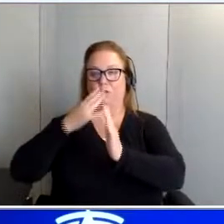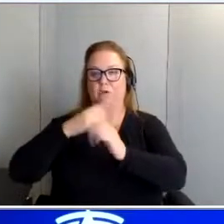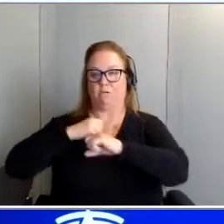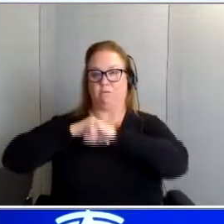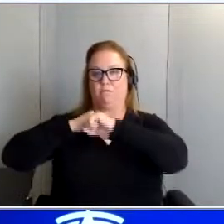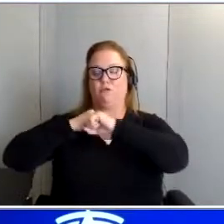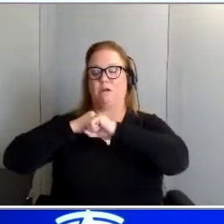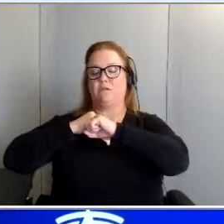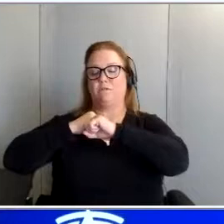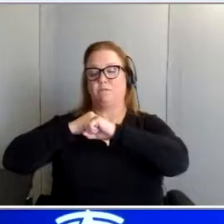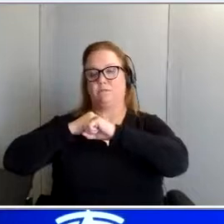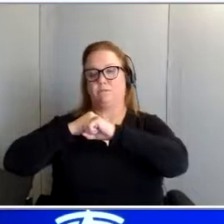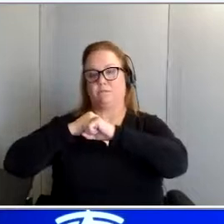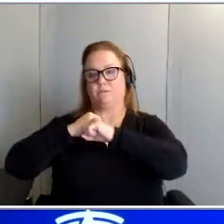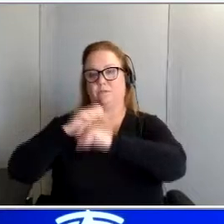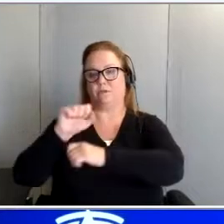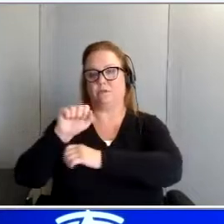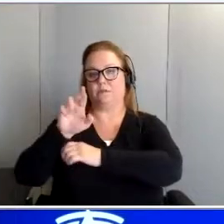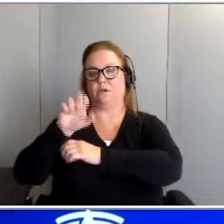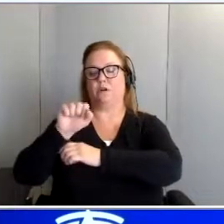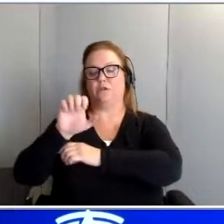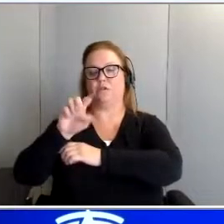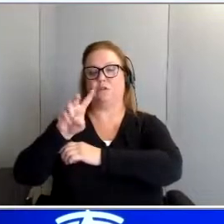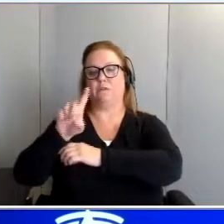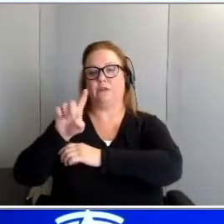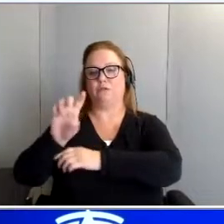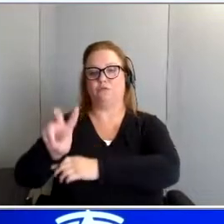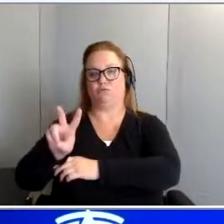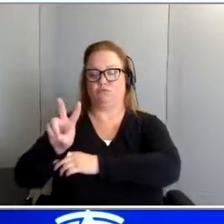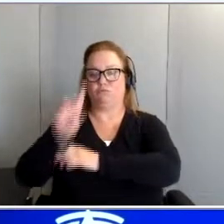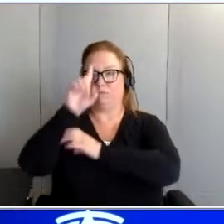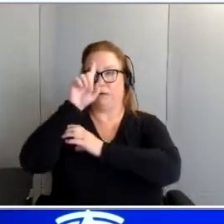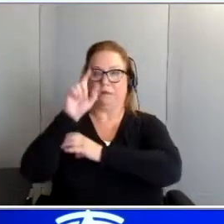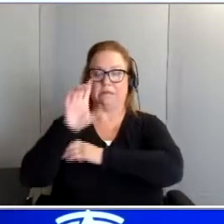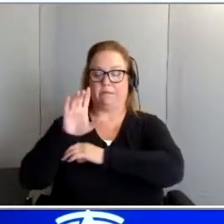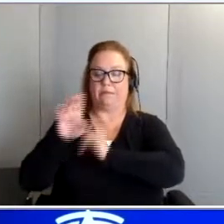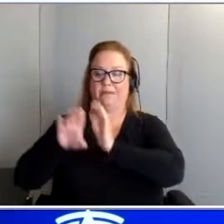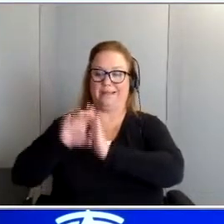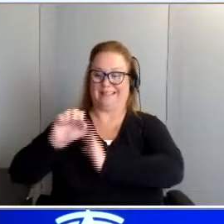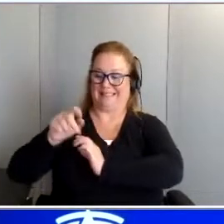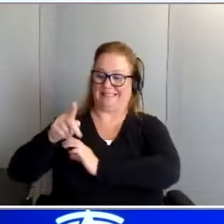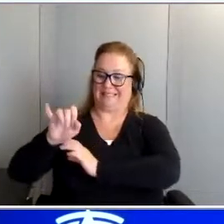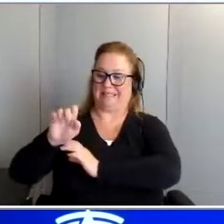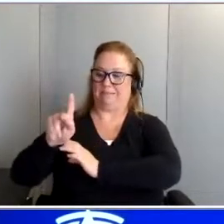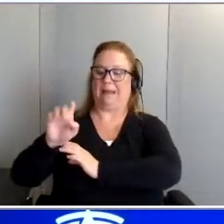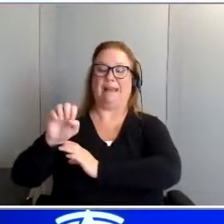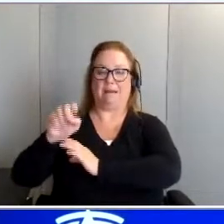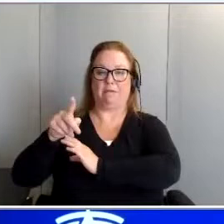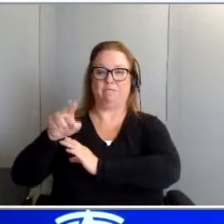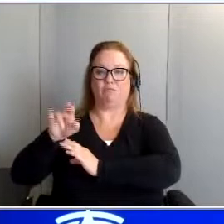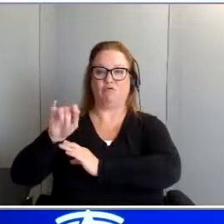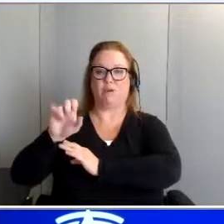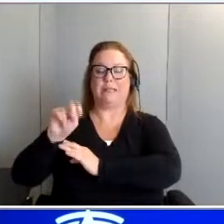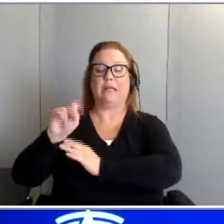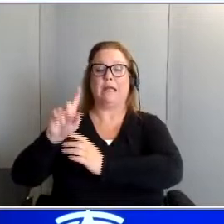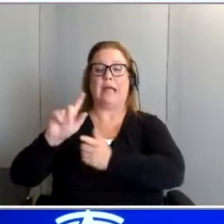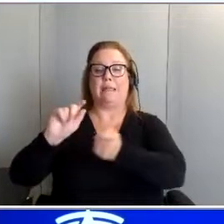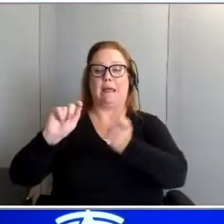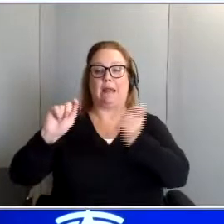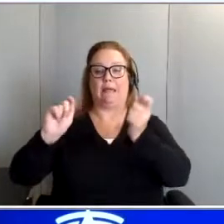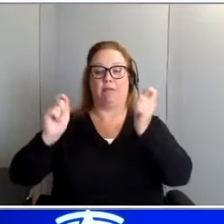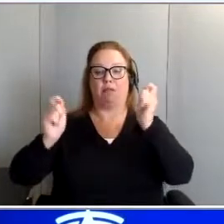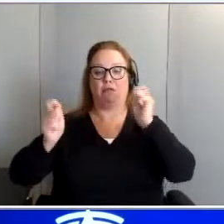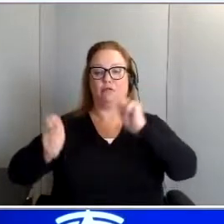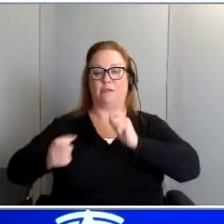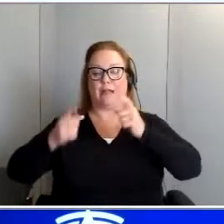to SARS-CoV-2 because of the spike that you get, but also that evolution that takes place in